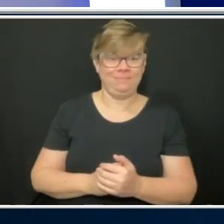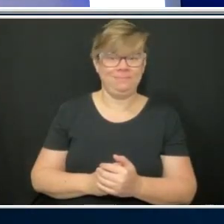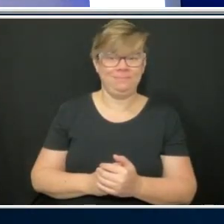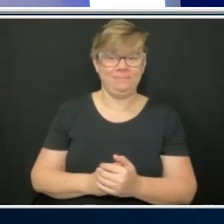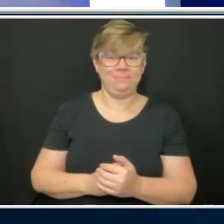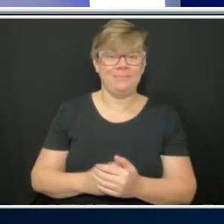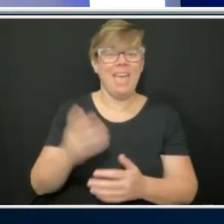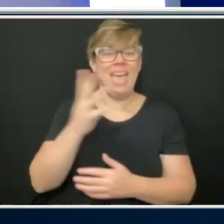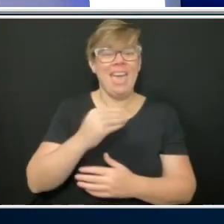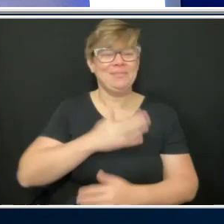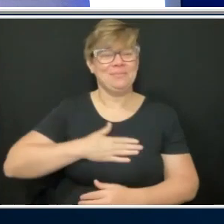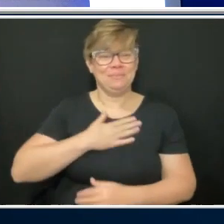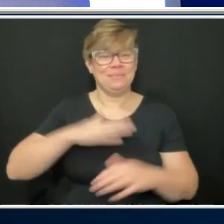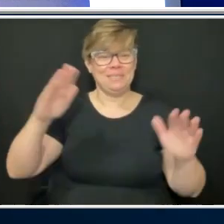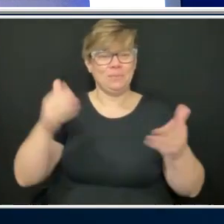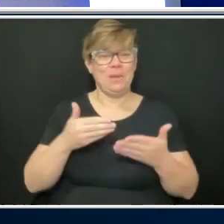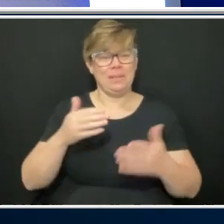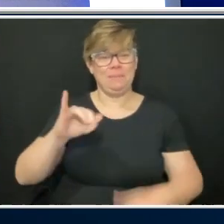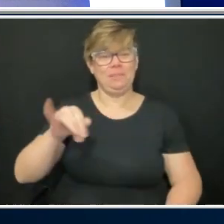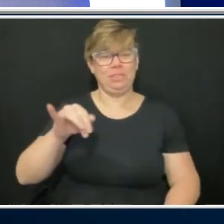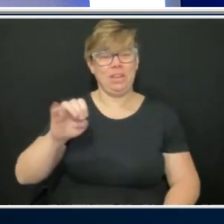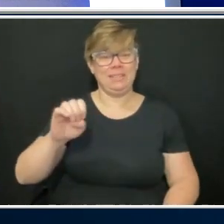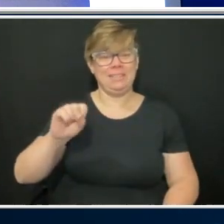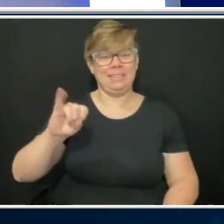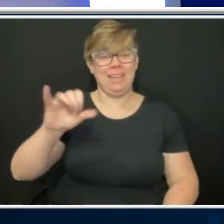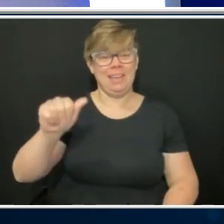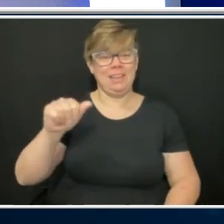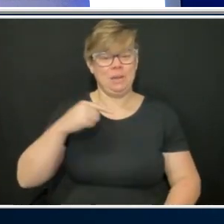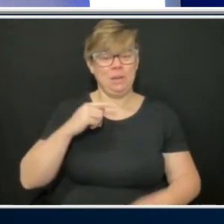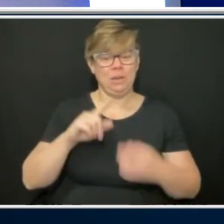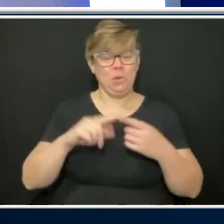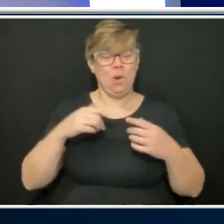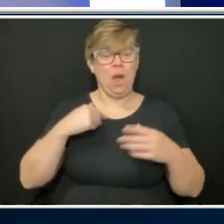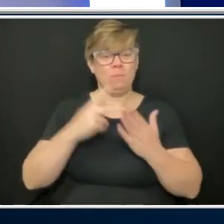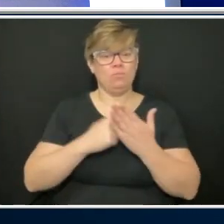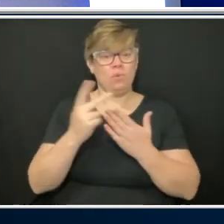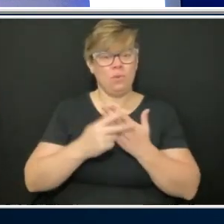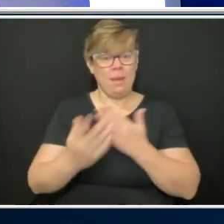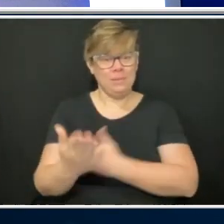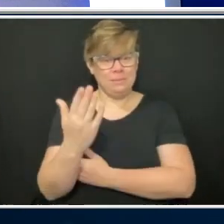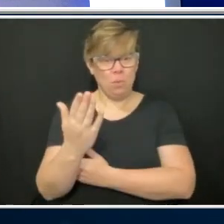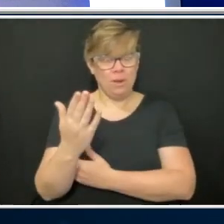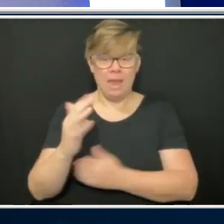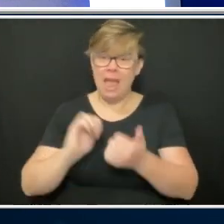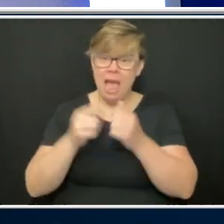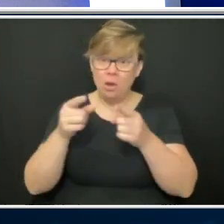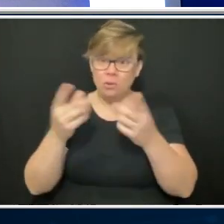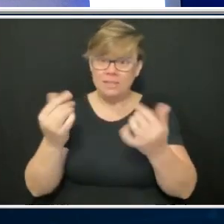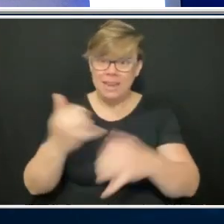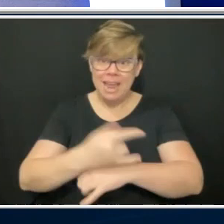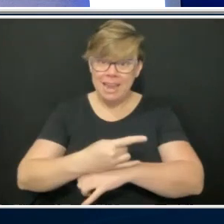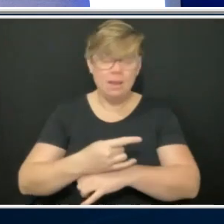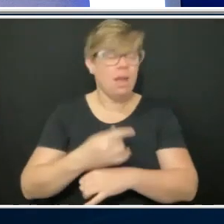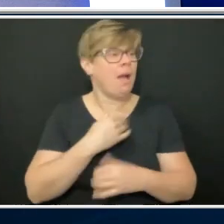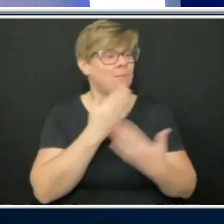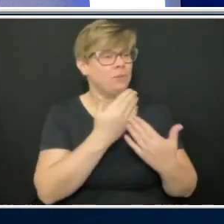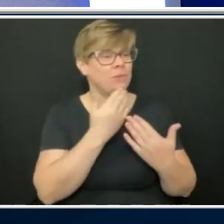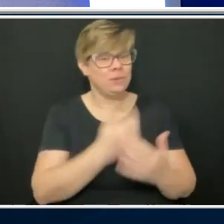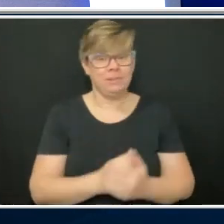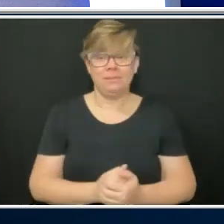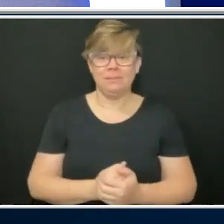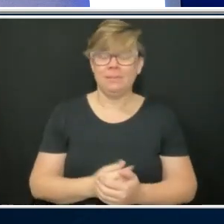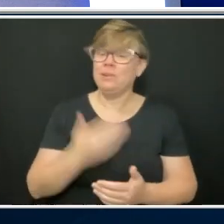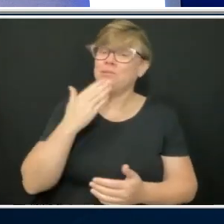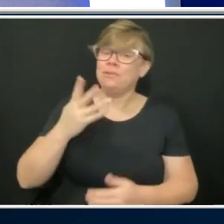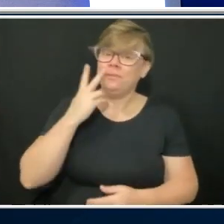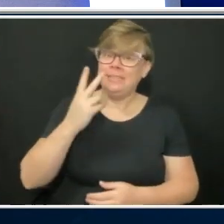And please welcome Jessica to our program this morning. Jessica, how are you today? I'm doing good. Good to see